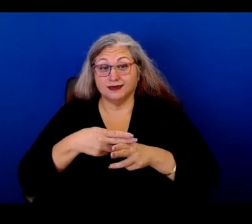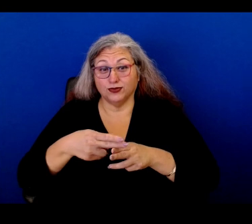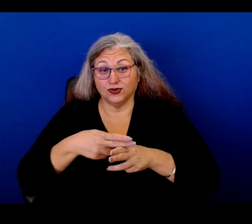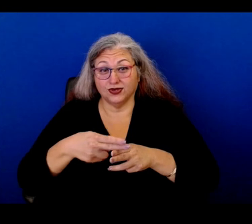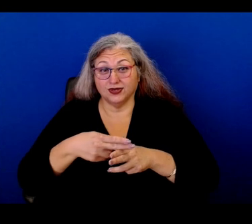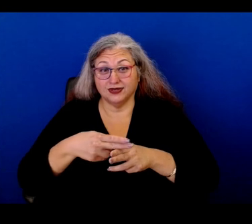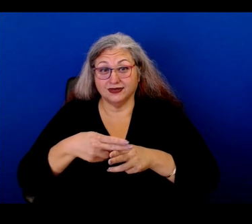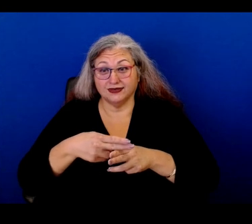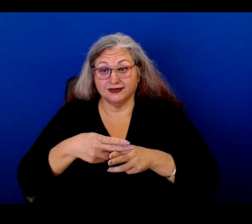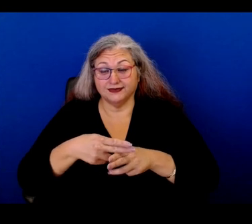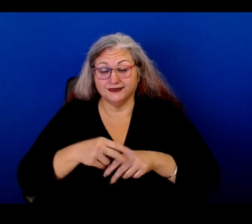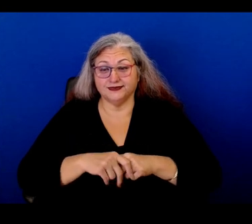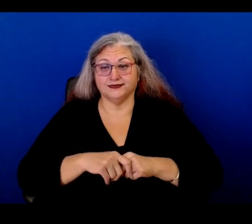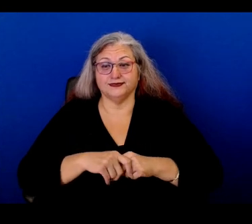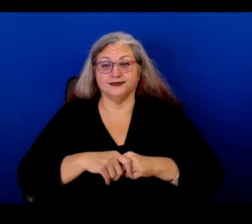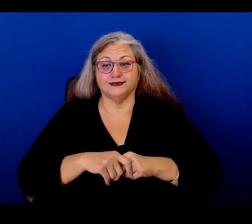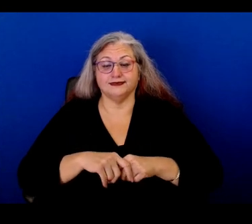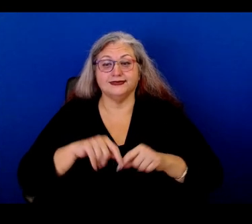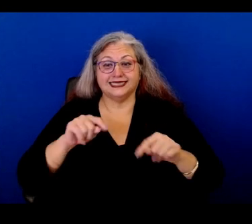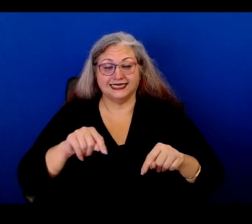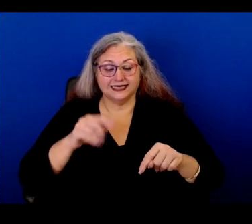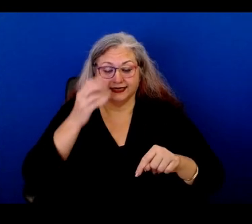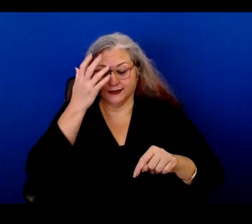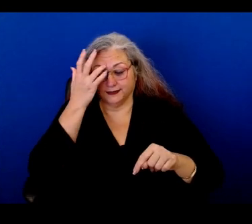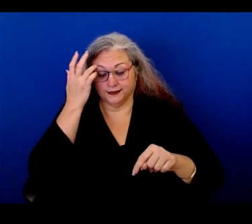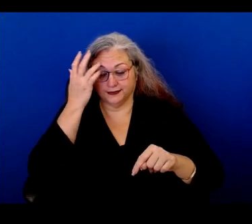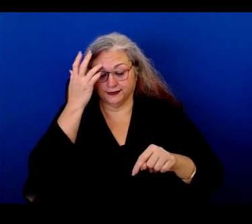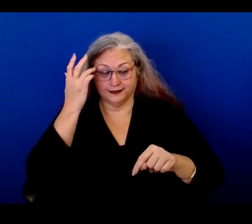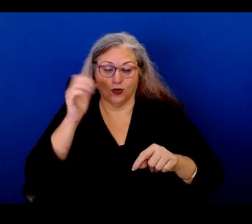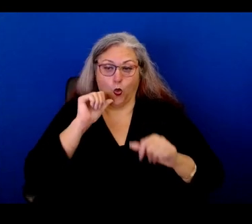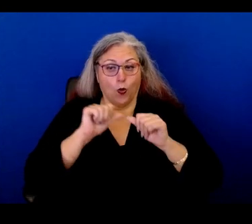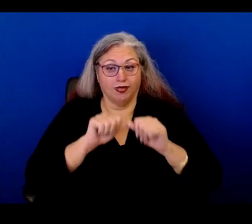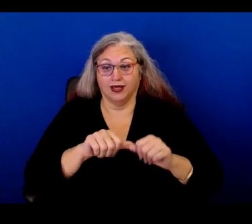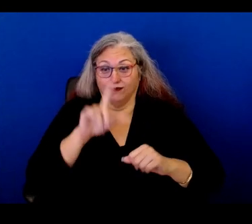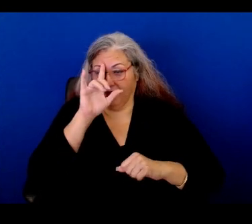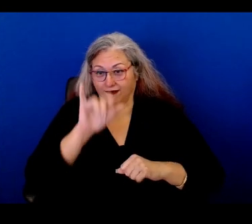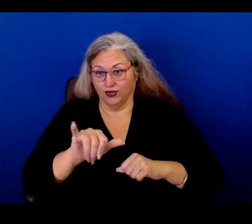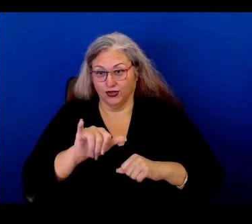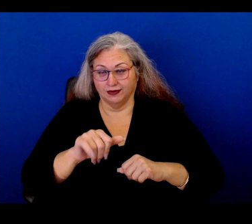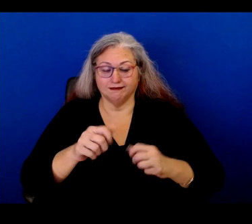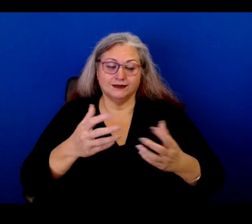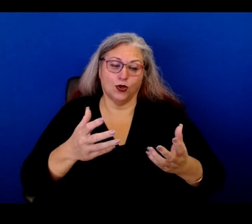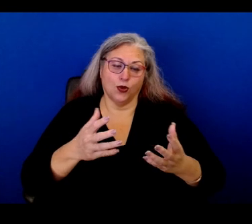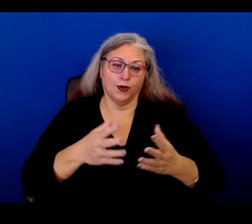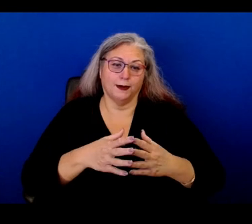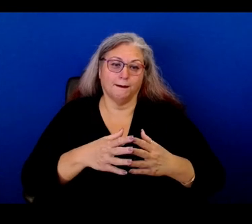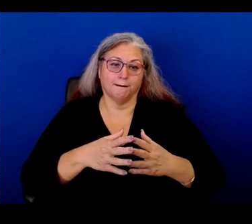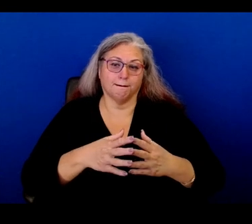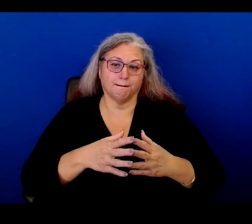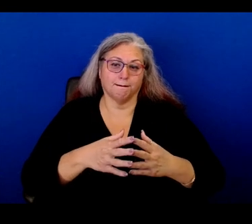is short term. This too won't last forever. And mm-hmm. so all the